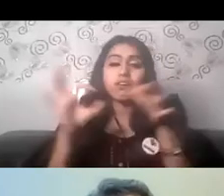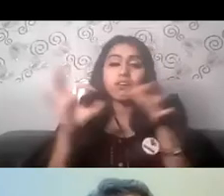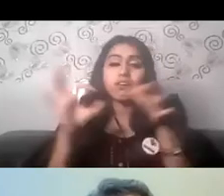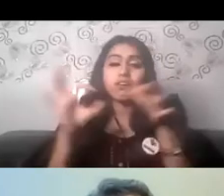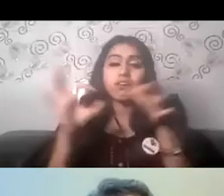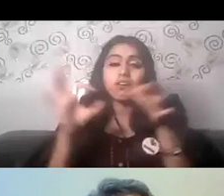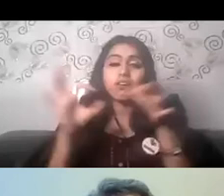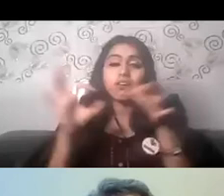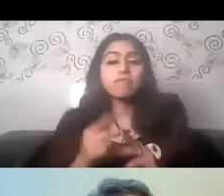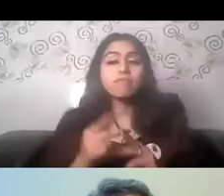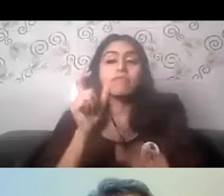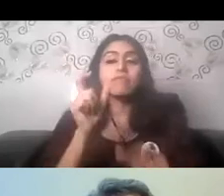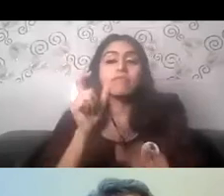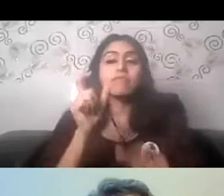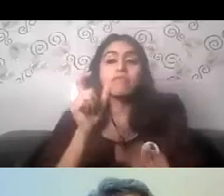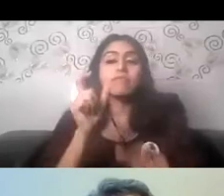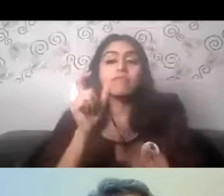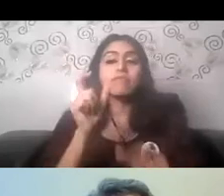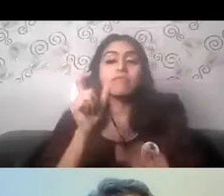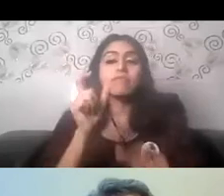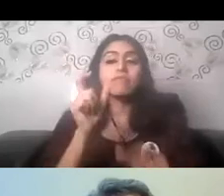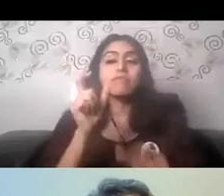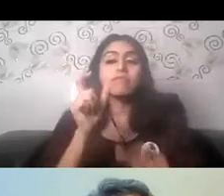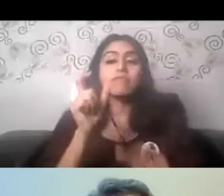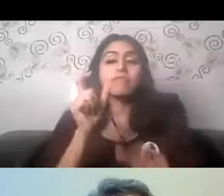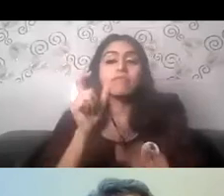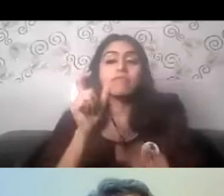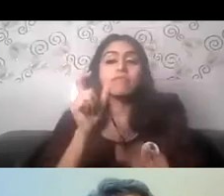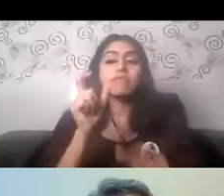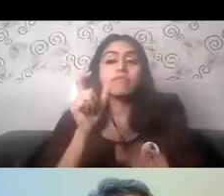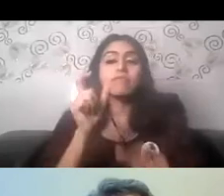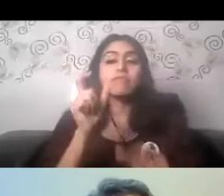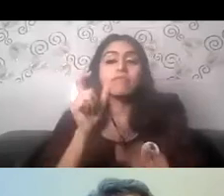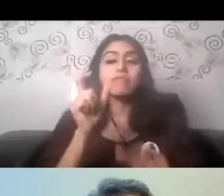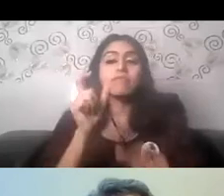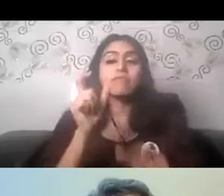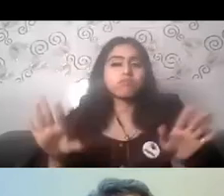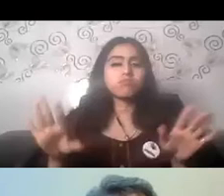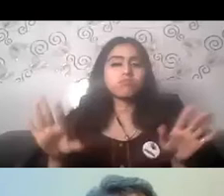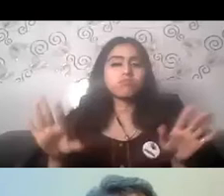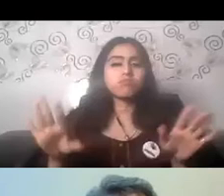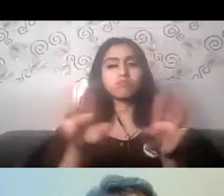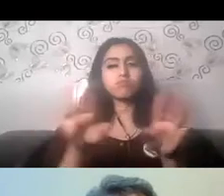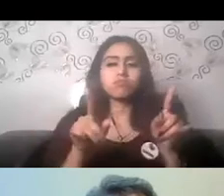to differently able people, I think there's each of us have had